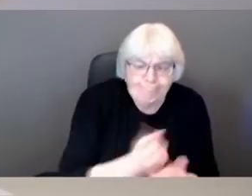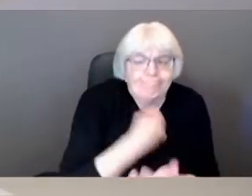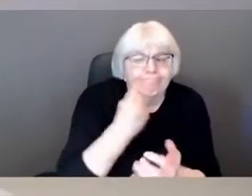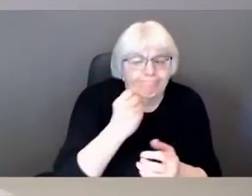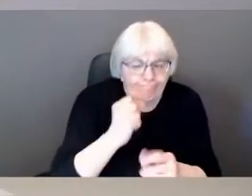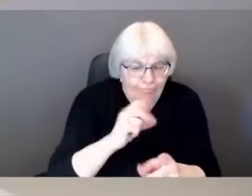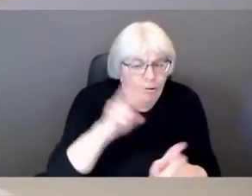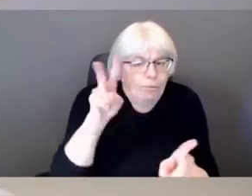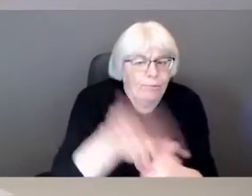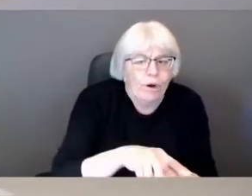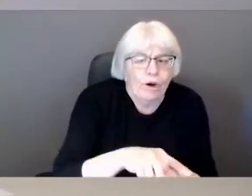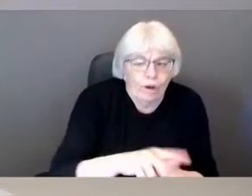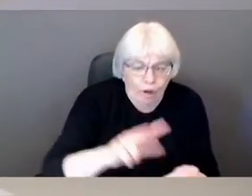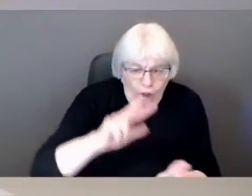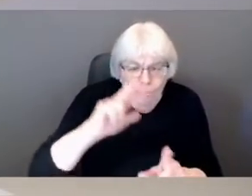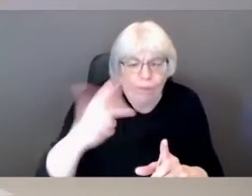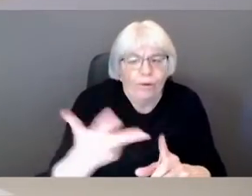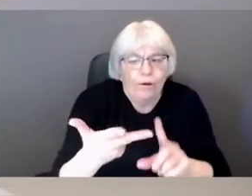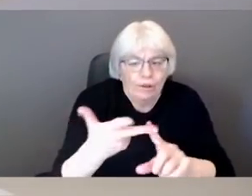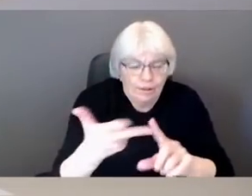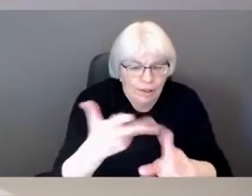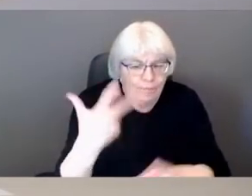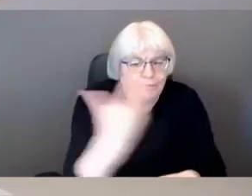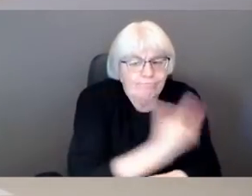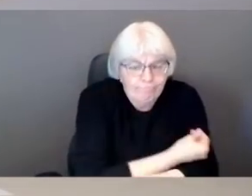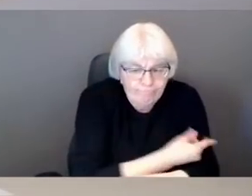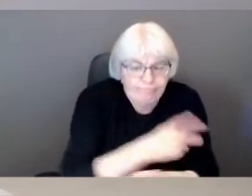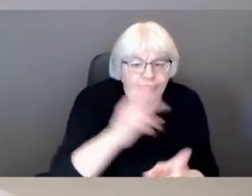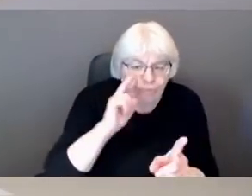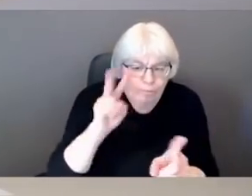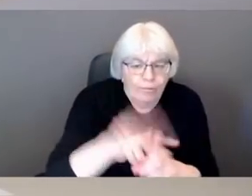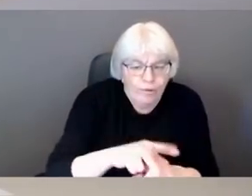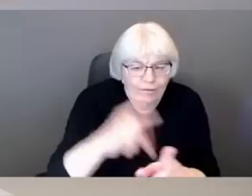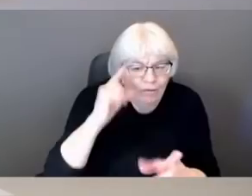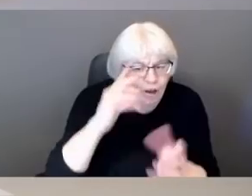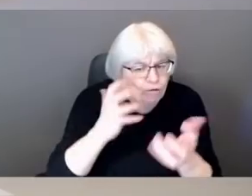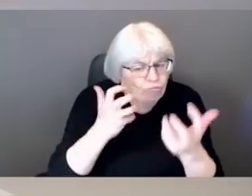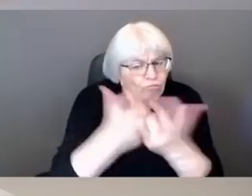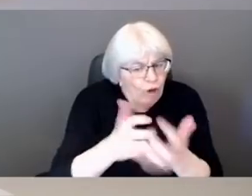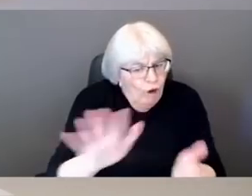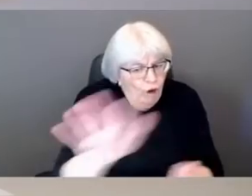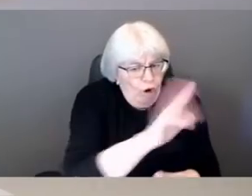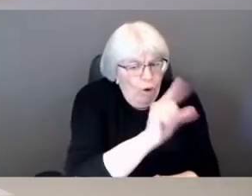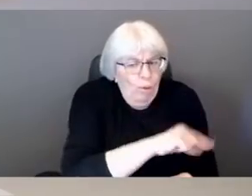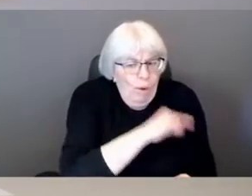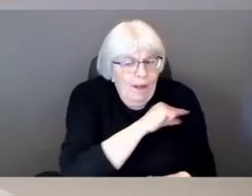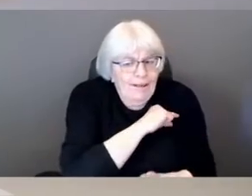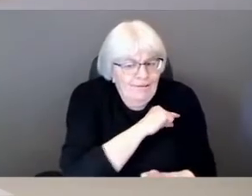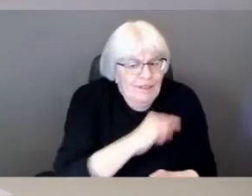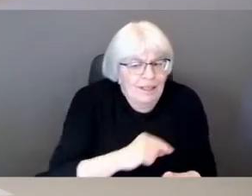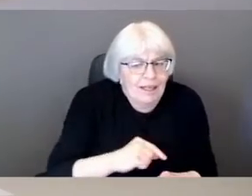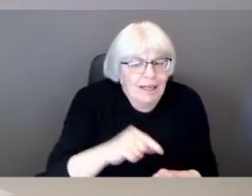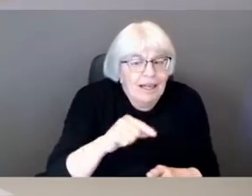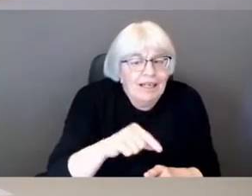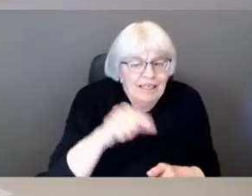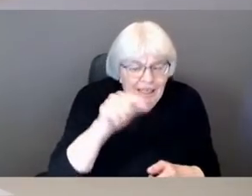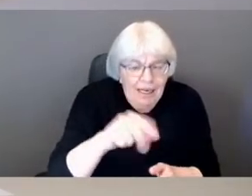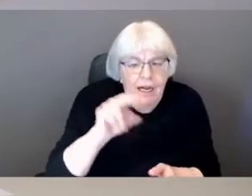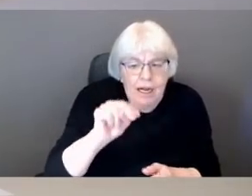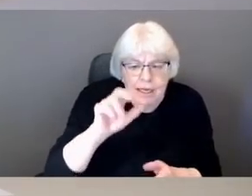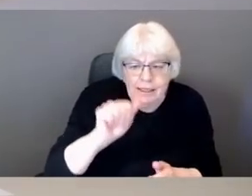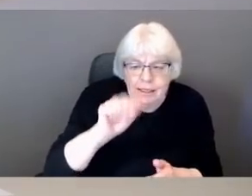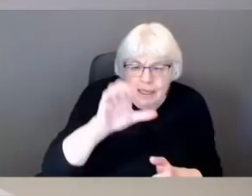eligible. We have, it's a strong recommendation from NACI for those 50 years of age and